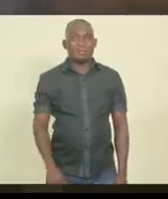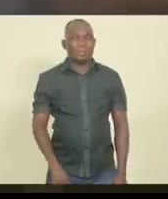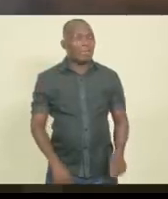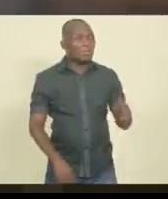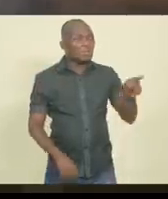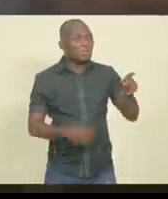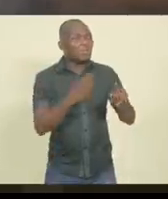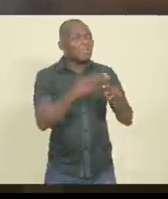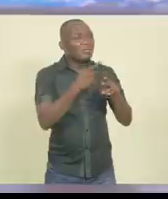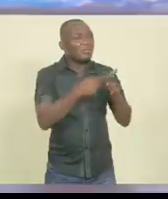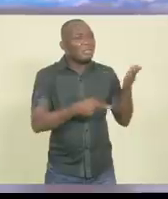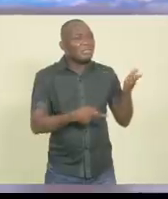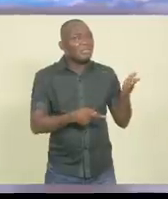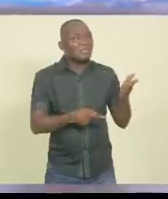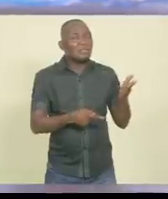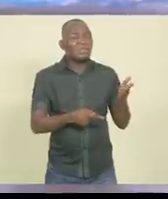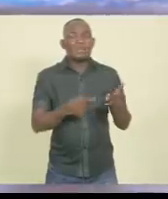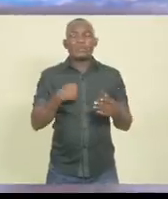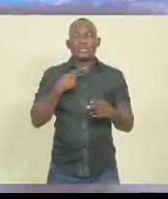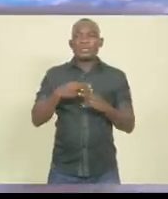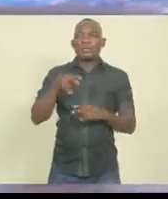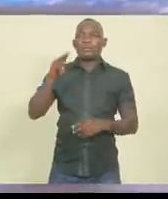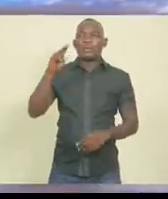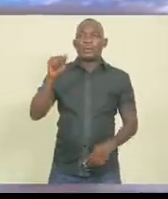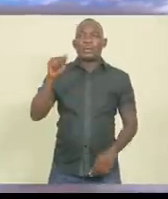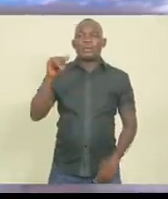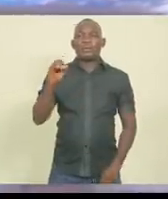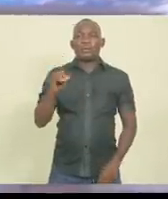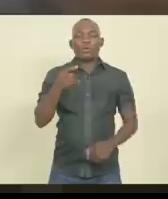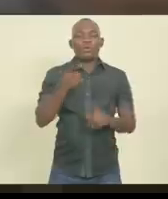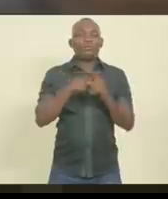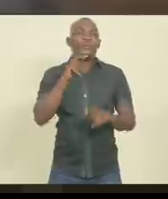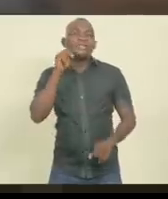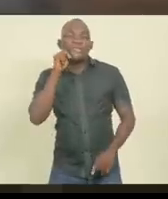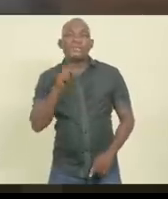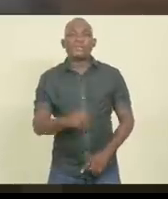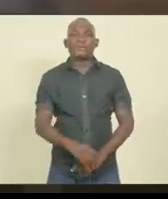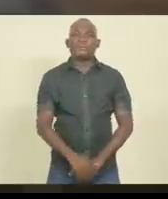And you? I'm Bayo. I'm from Nigeria.